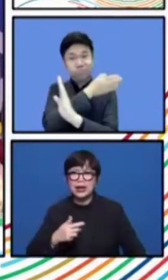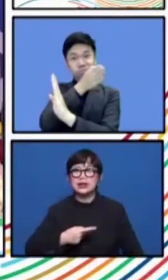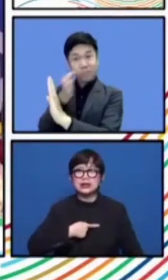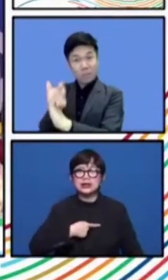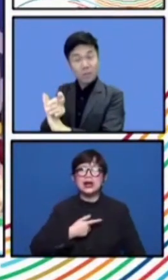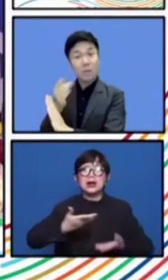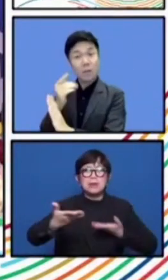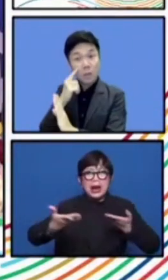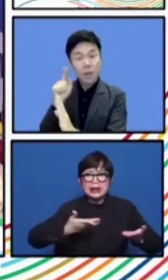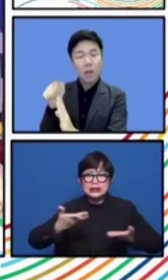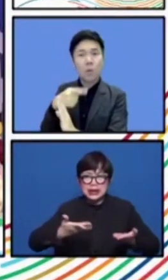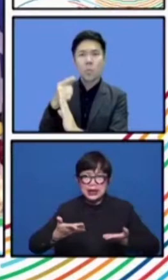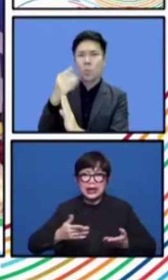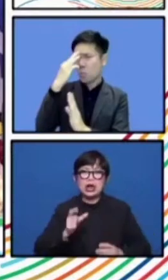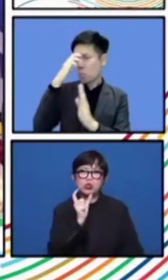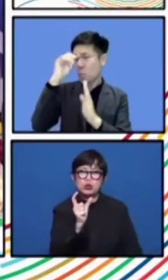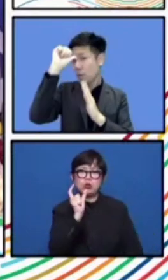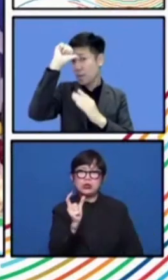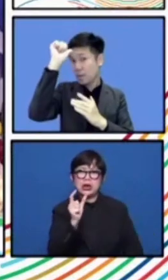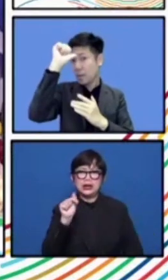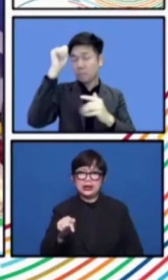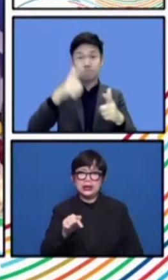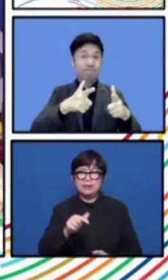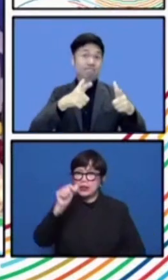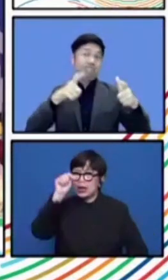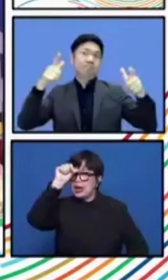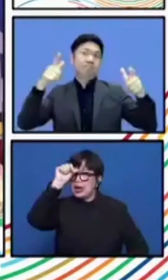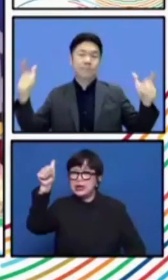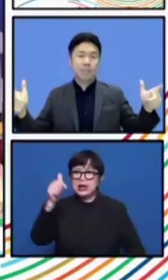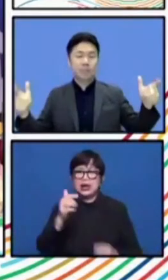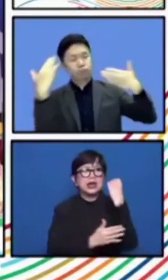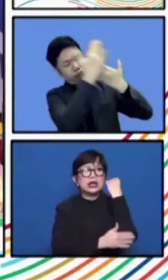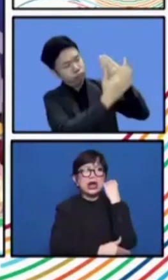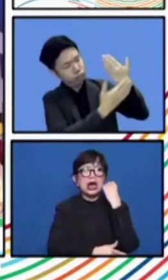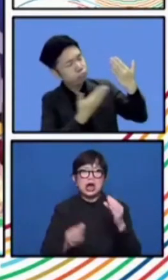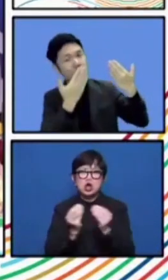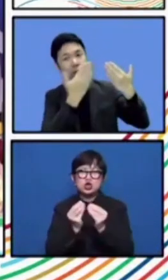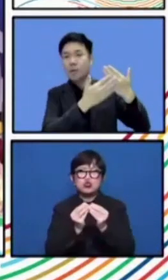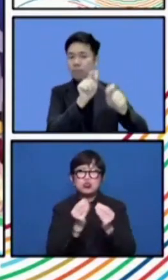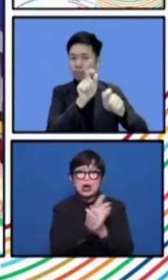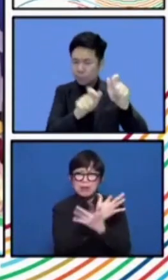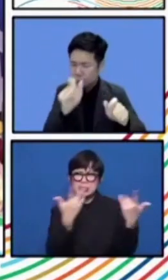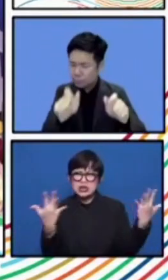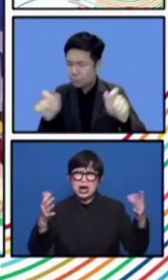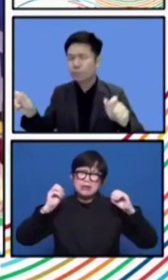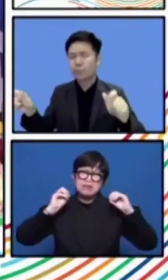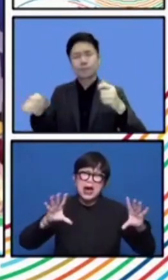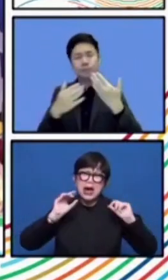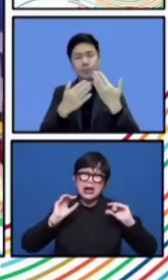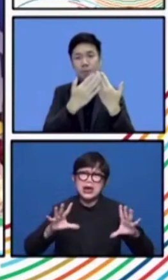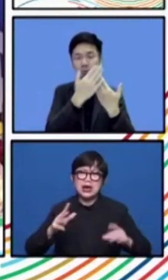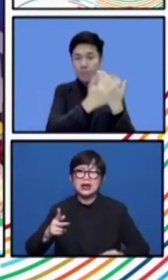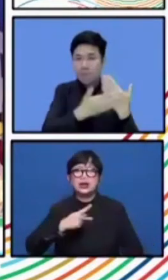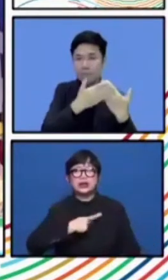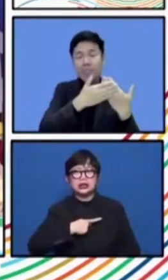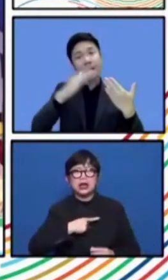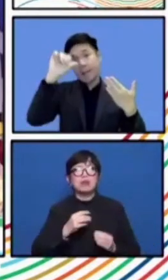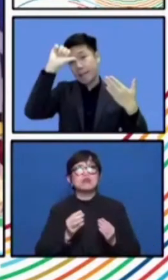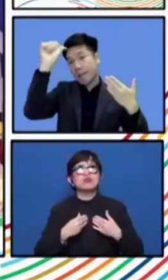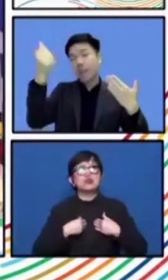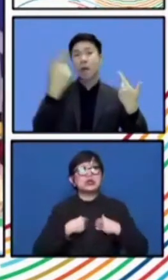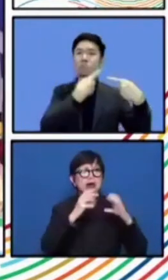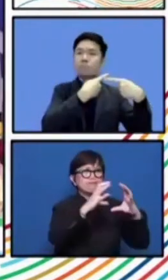have a large population we have a different segment of different type of